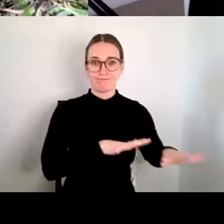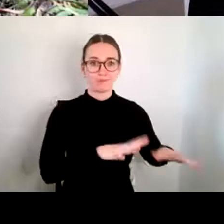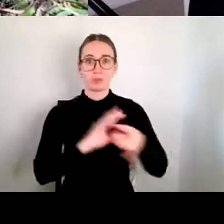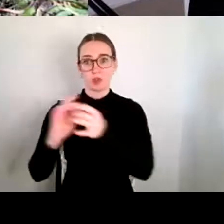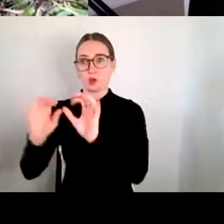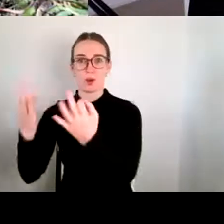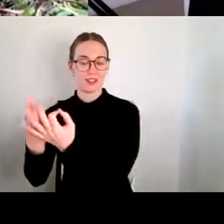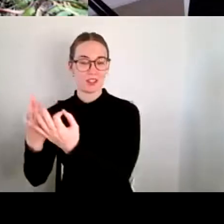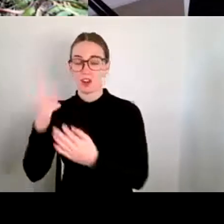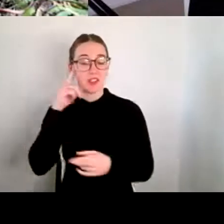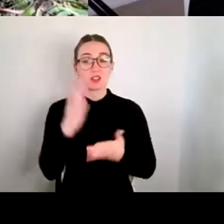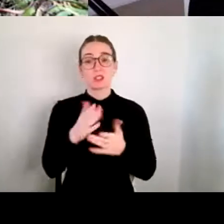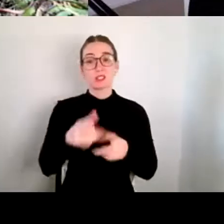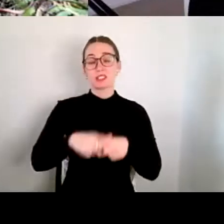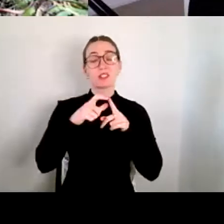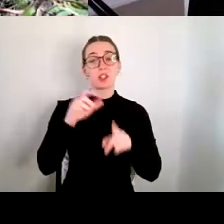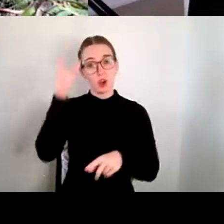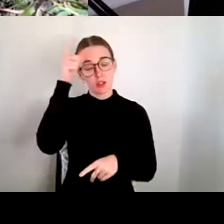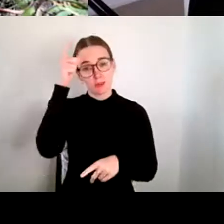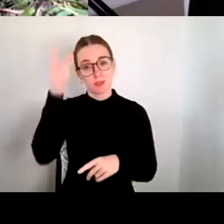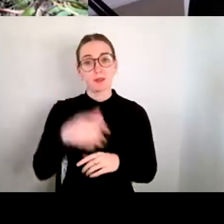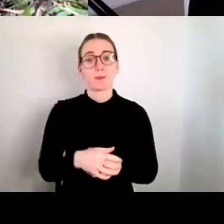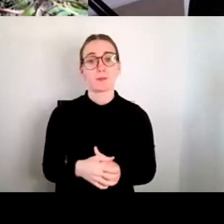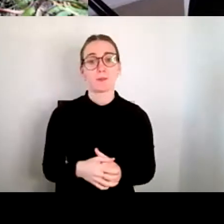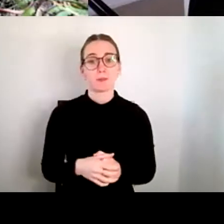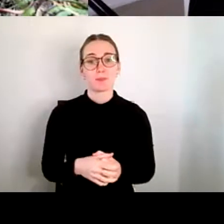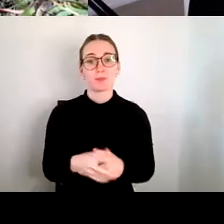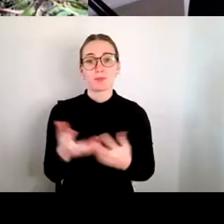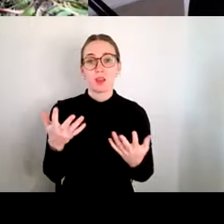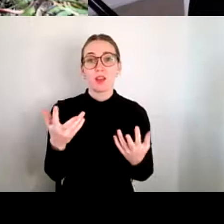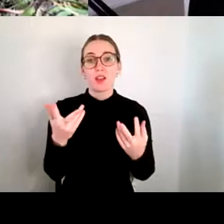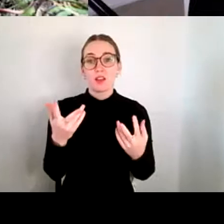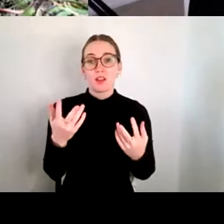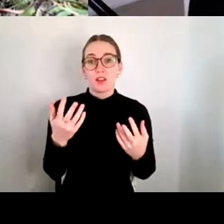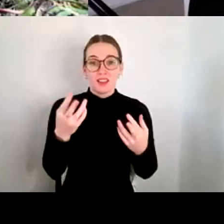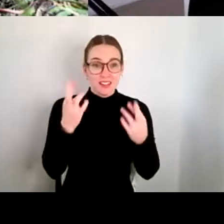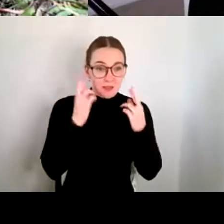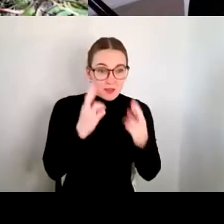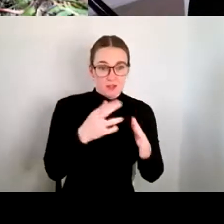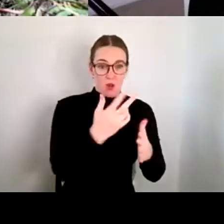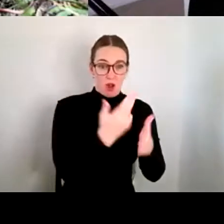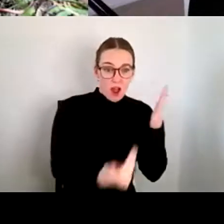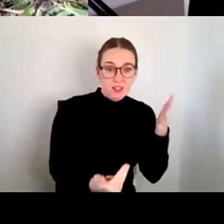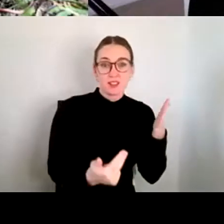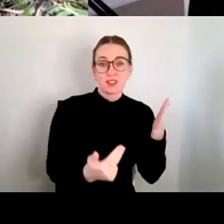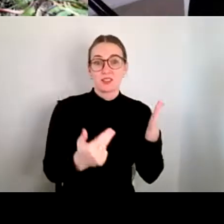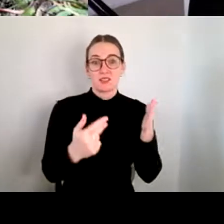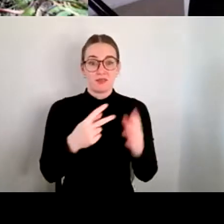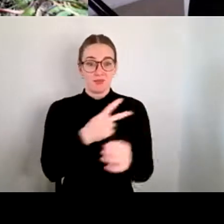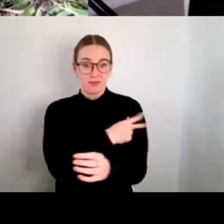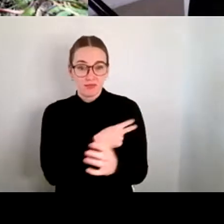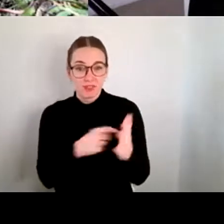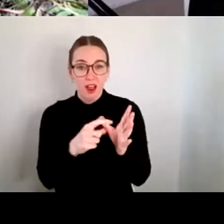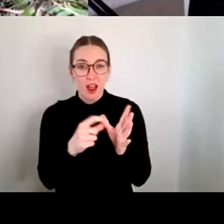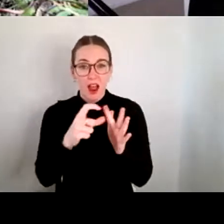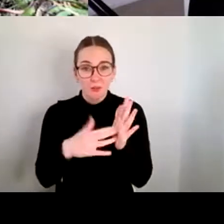difficult. The expectations on artists and organisations and administrators continues to increase.